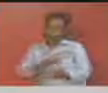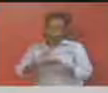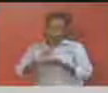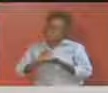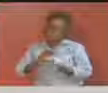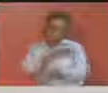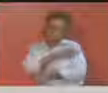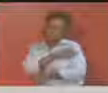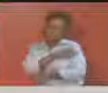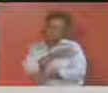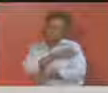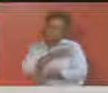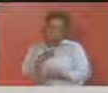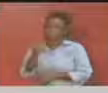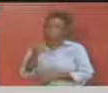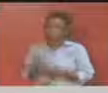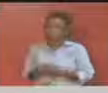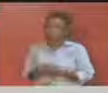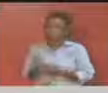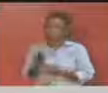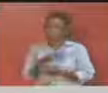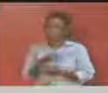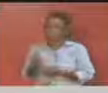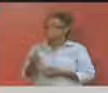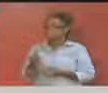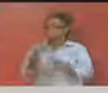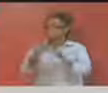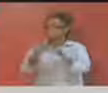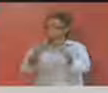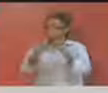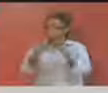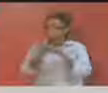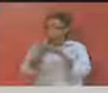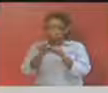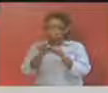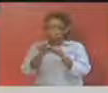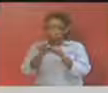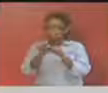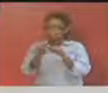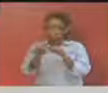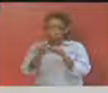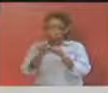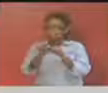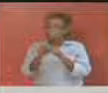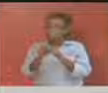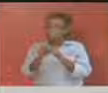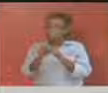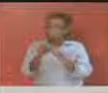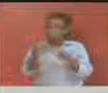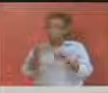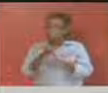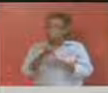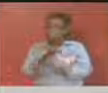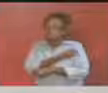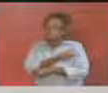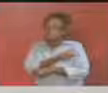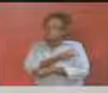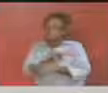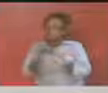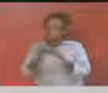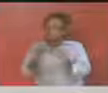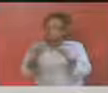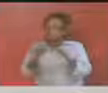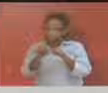40,000 vaccination cards. So when the vaccination process begins, all consumables are in